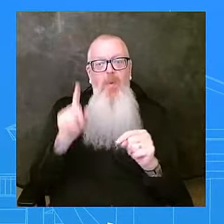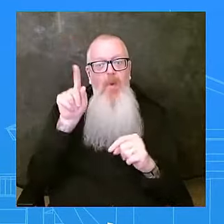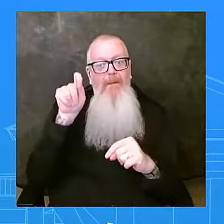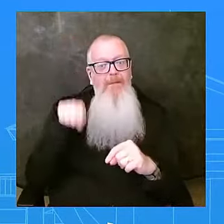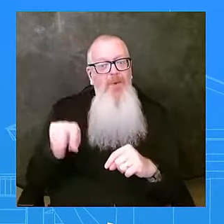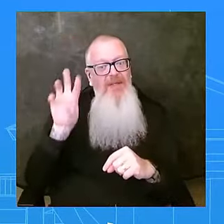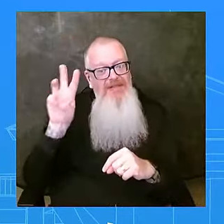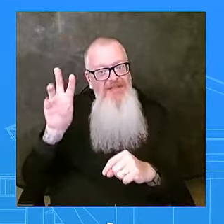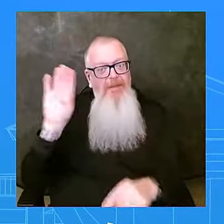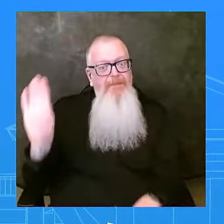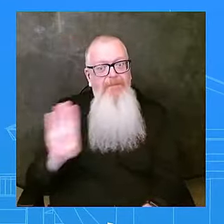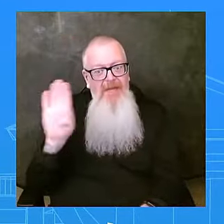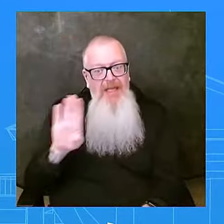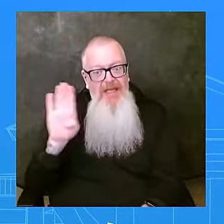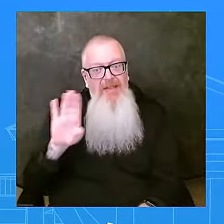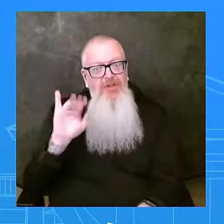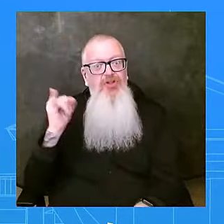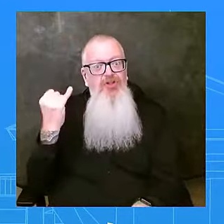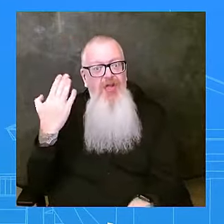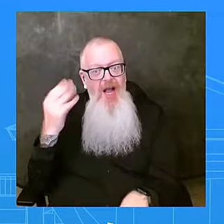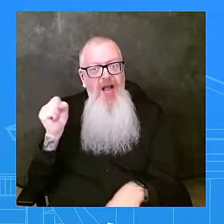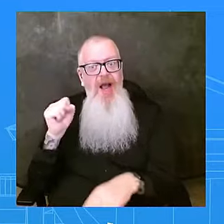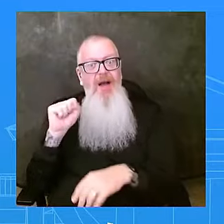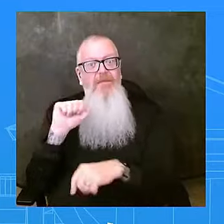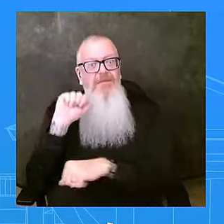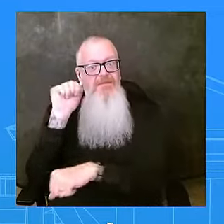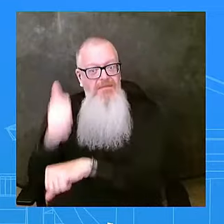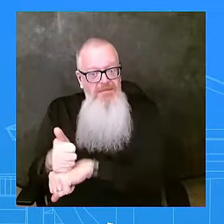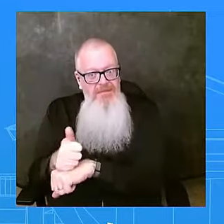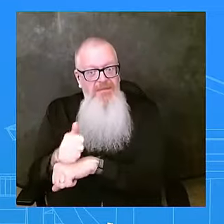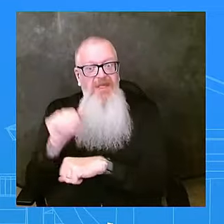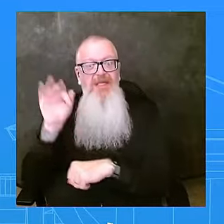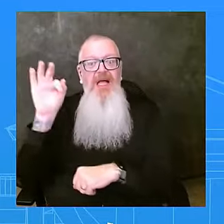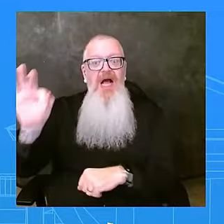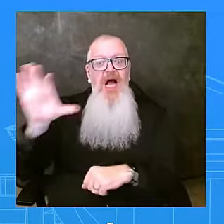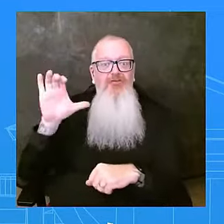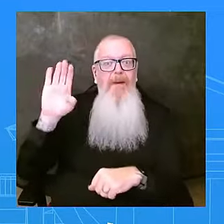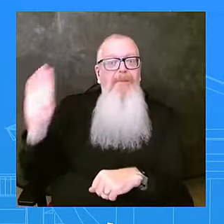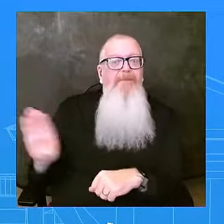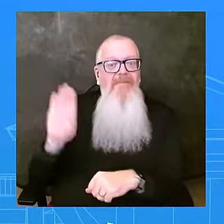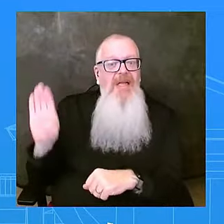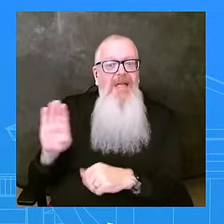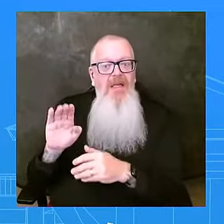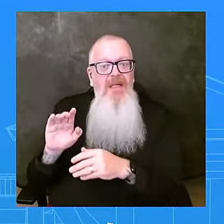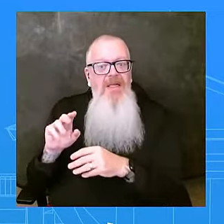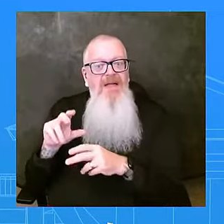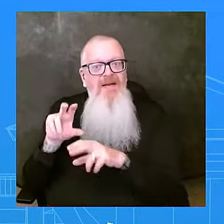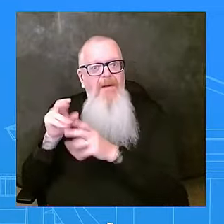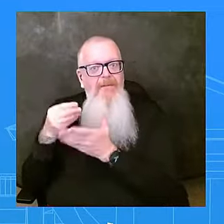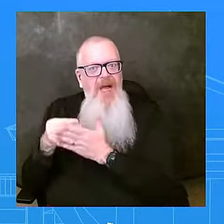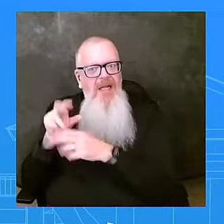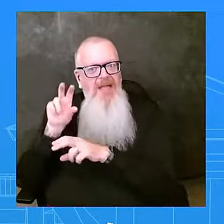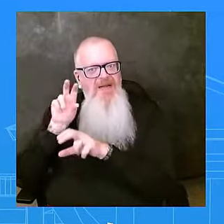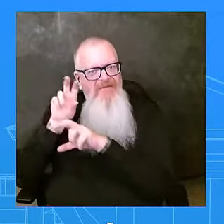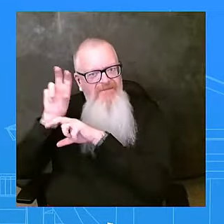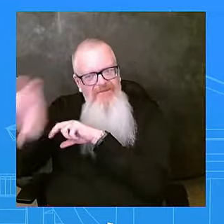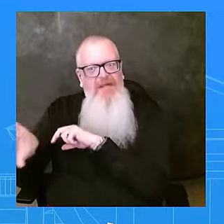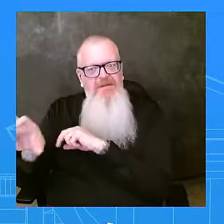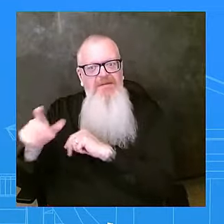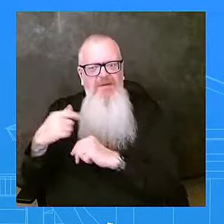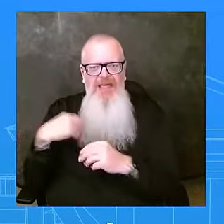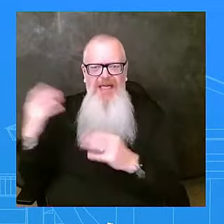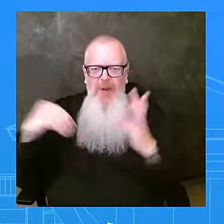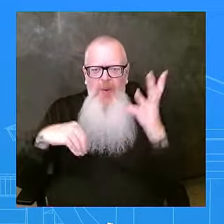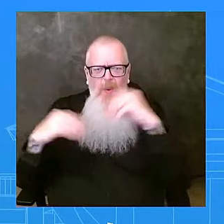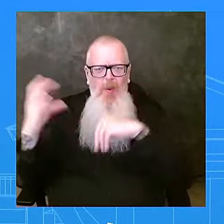important. The $900 billion in investment, we can't discount any of that, right? That has to be put into the context as we're looking